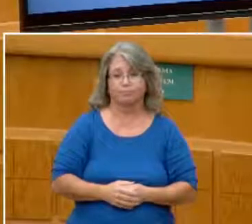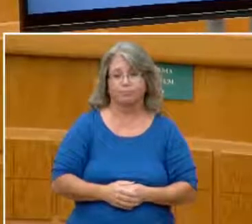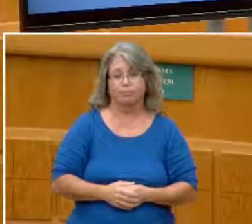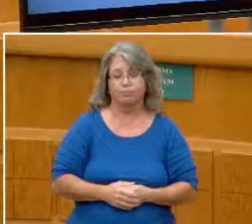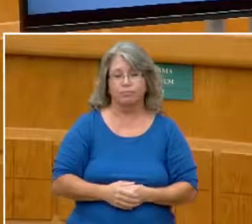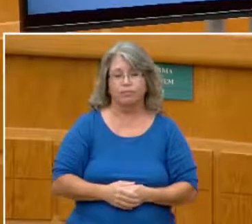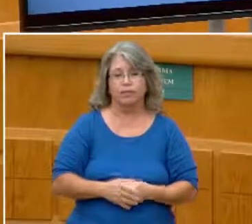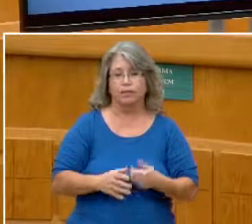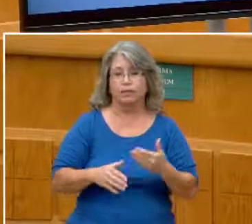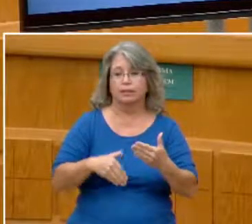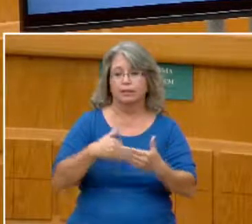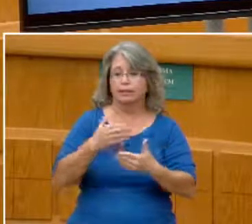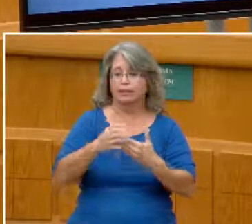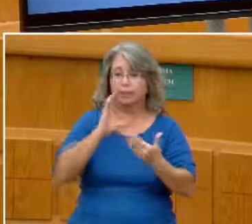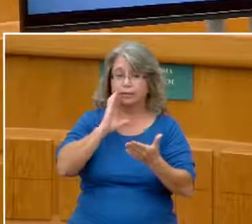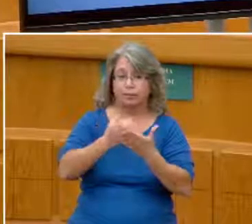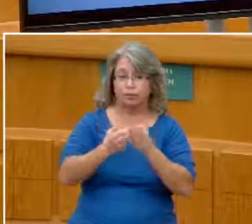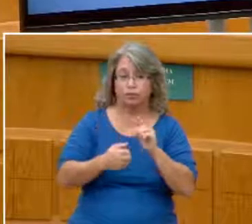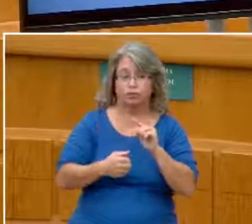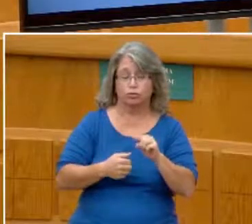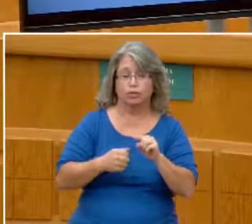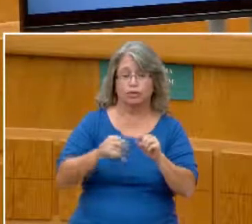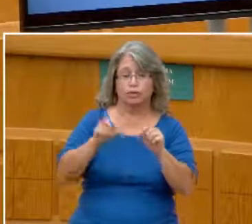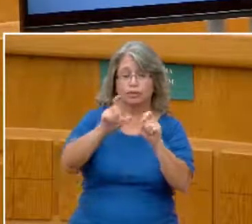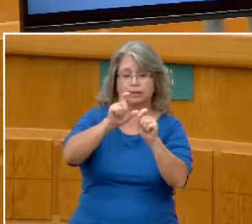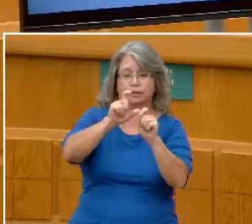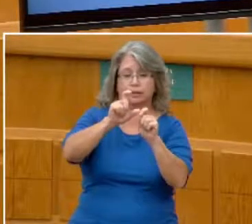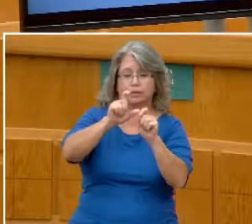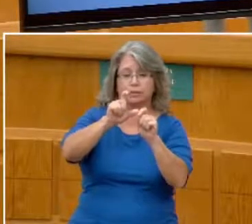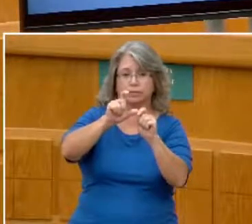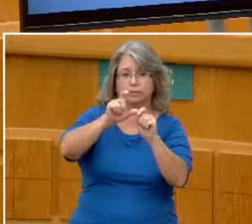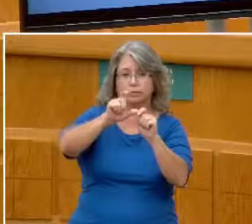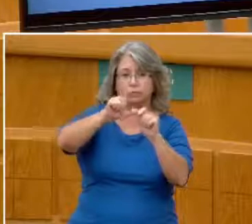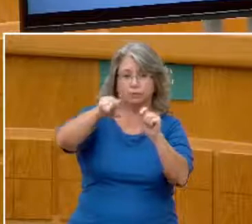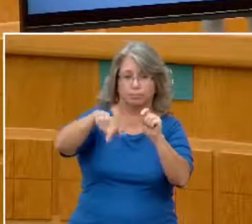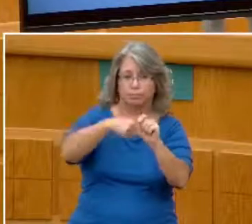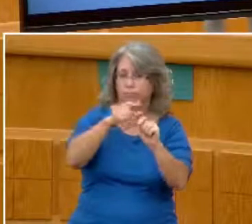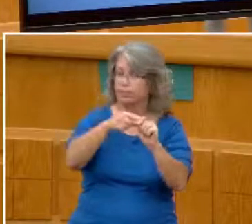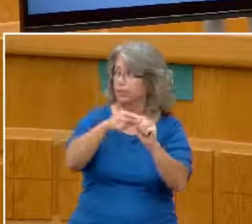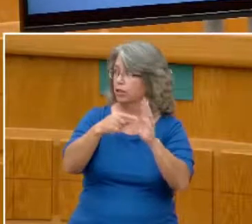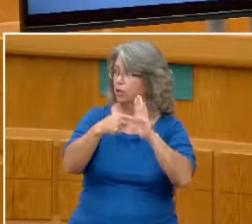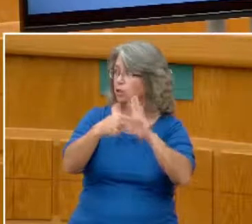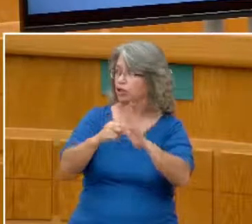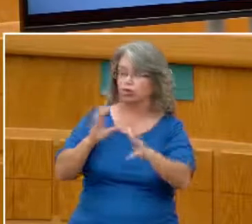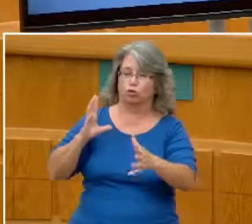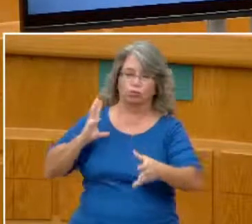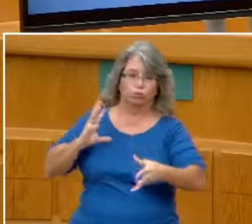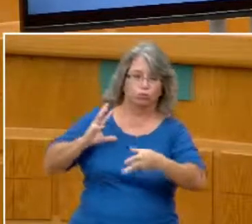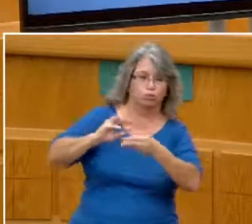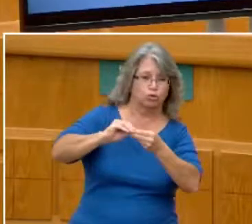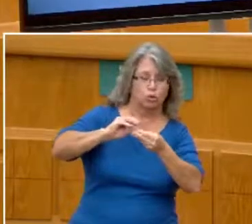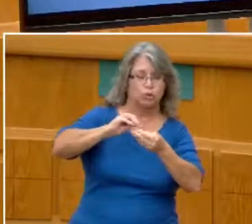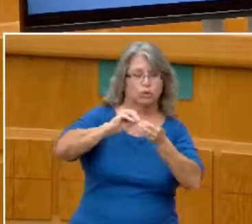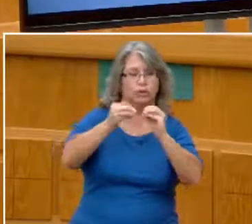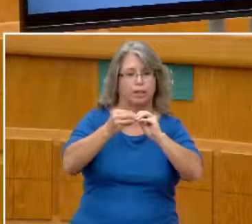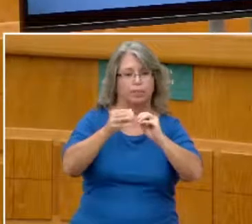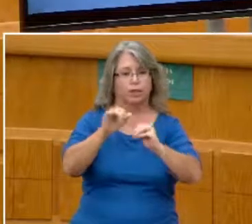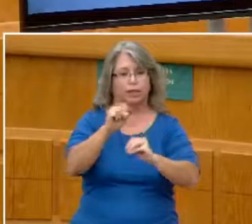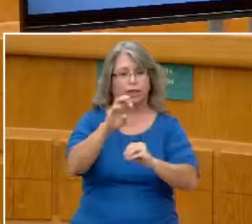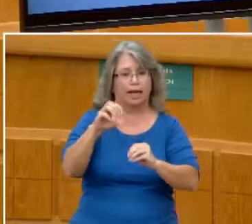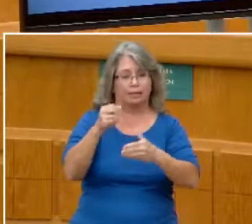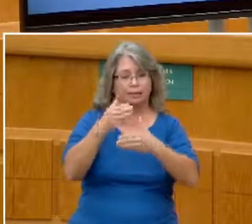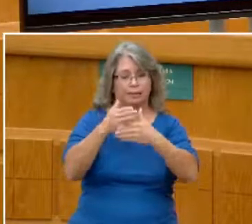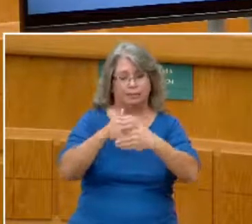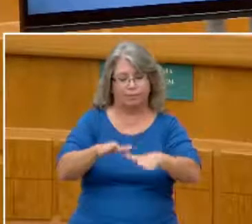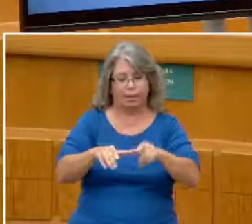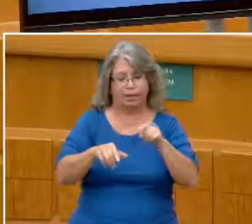This next slide is the pie diagram that basically shows a cumulative number of cases divided out by